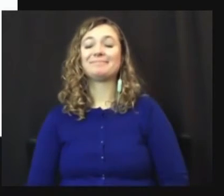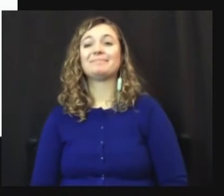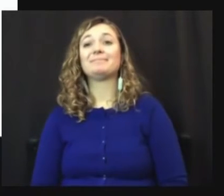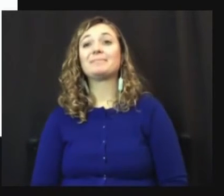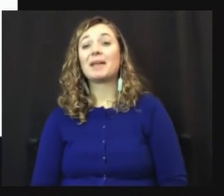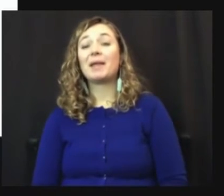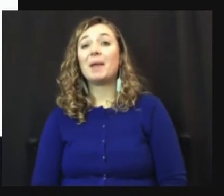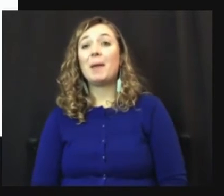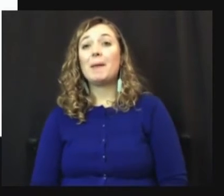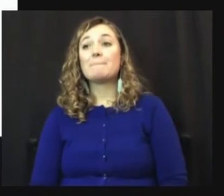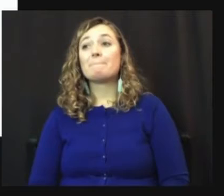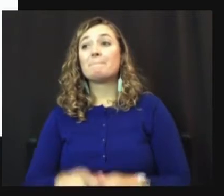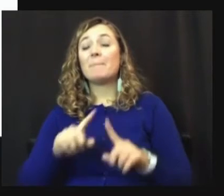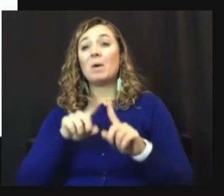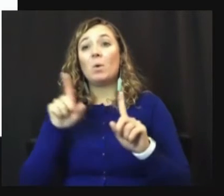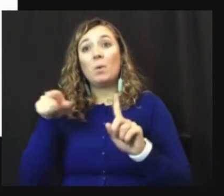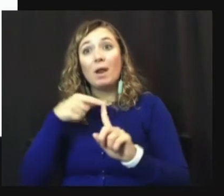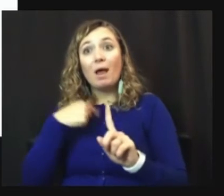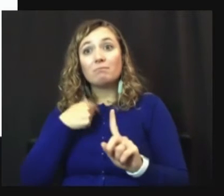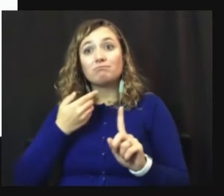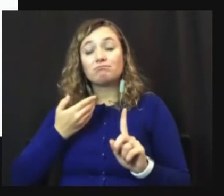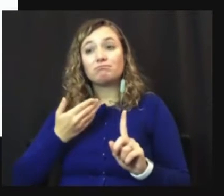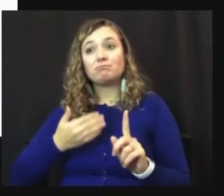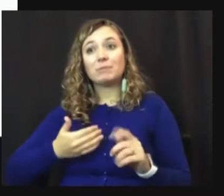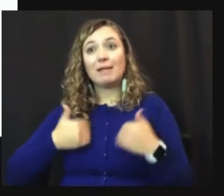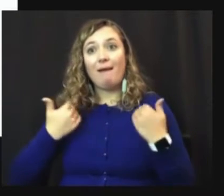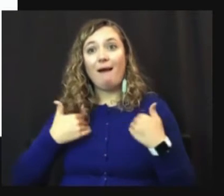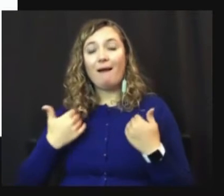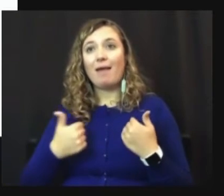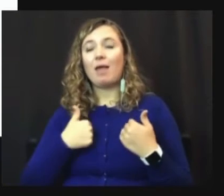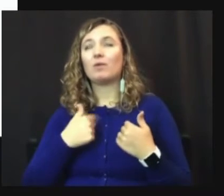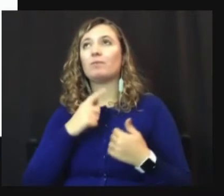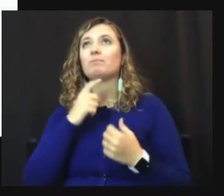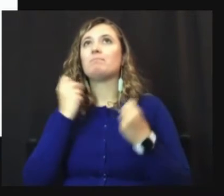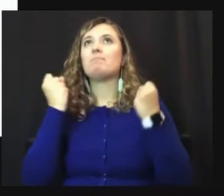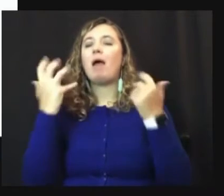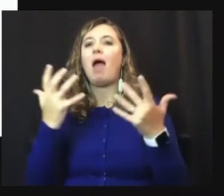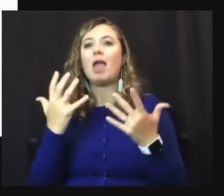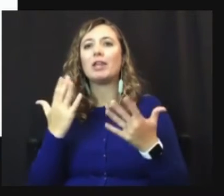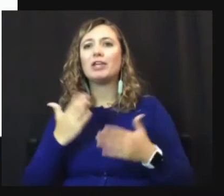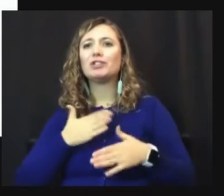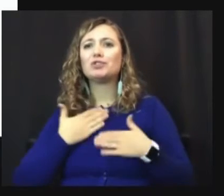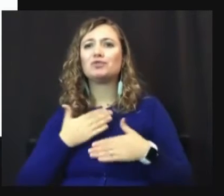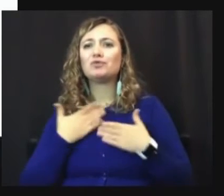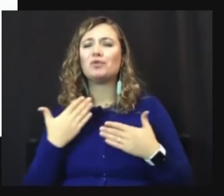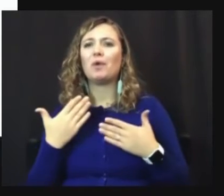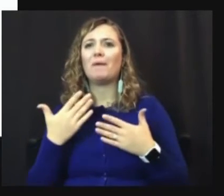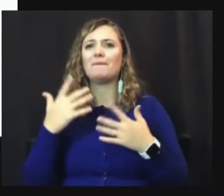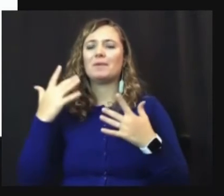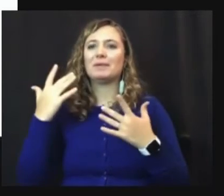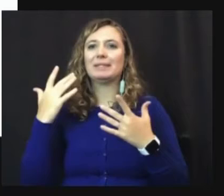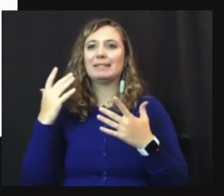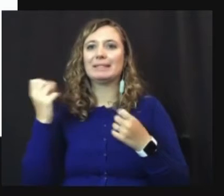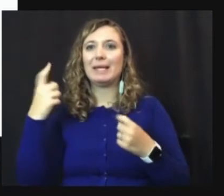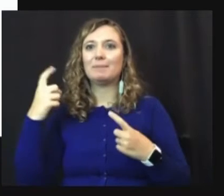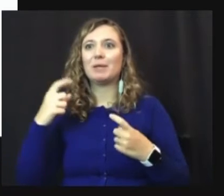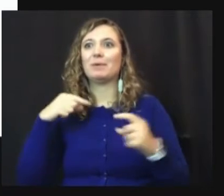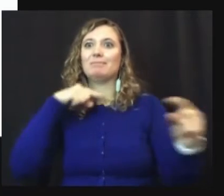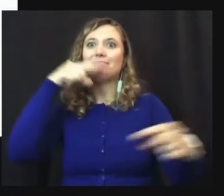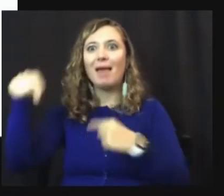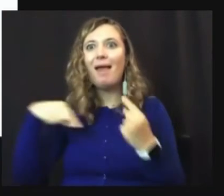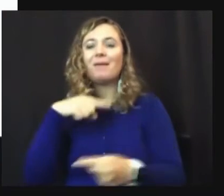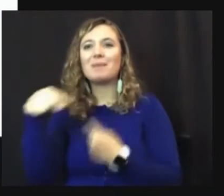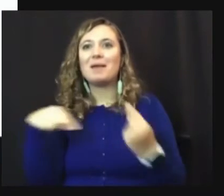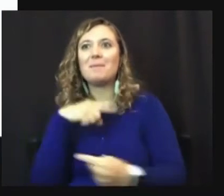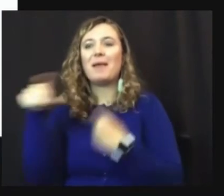was young, I had so many joyful stems. I'd spin and spin and spin and spin until I got dizzy. I would